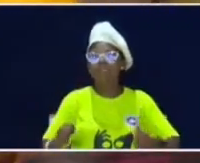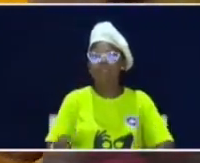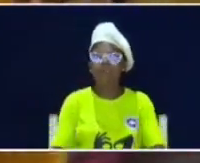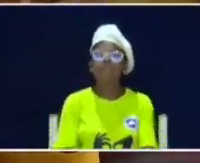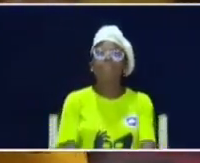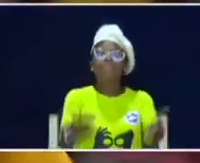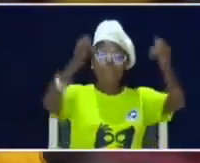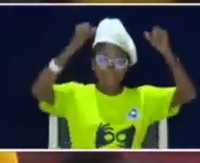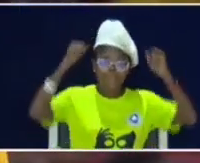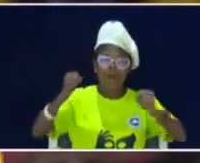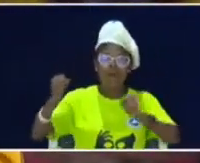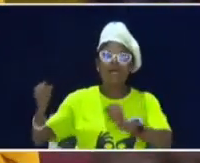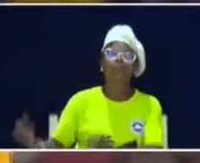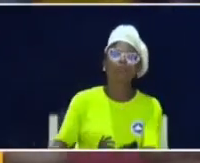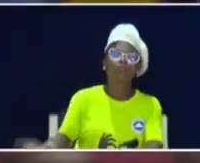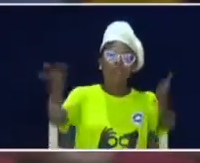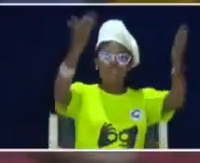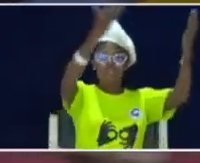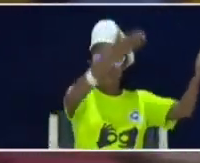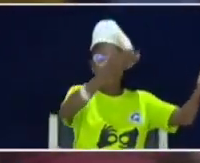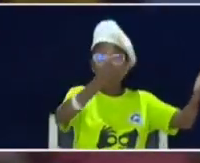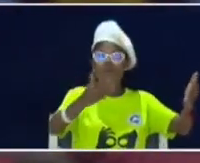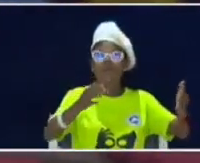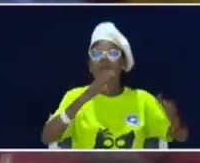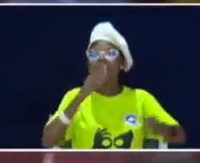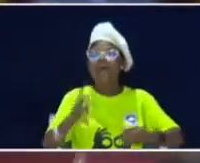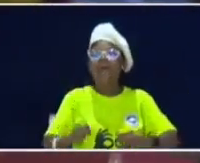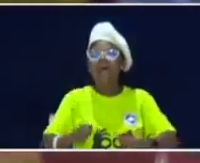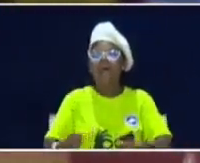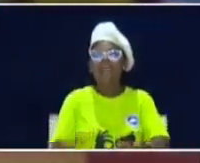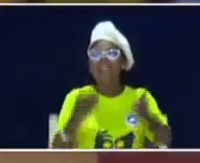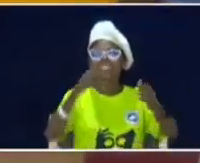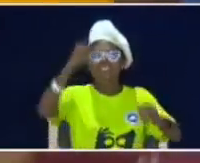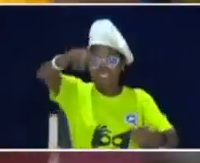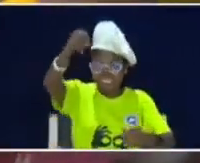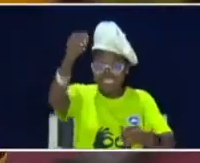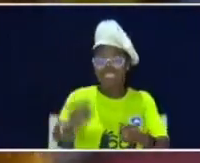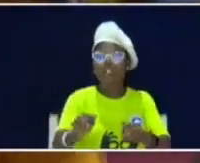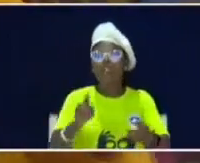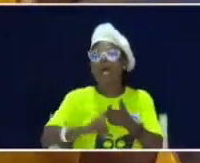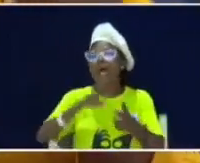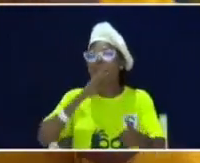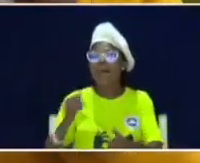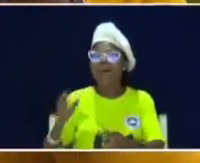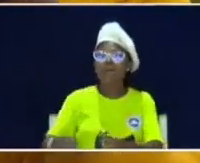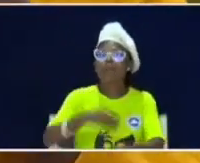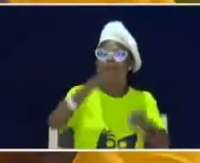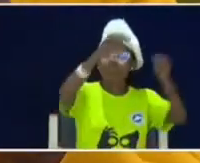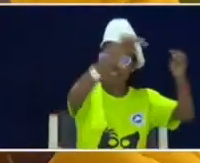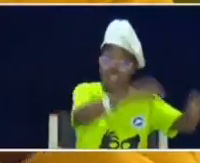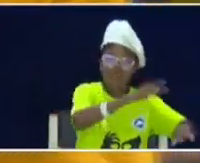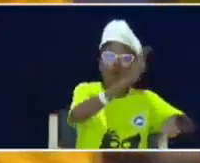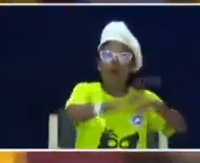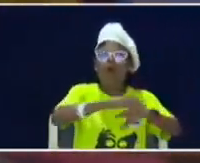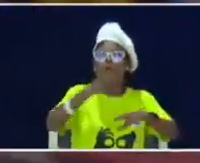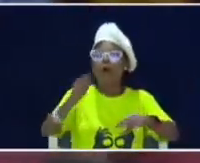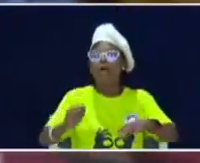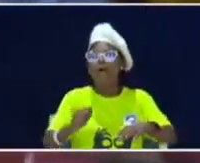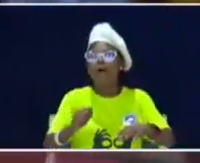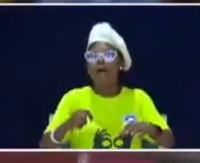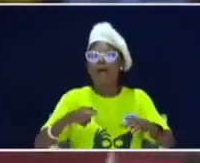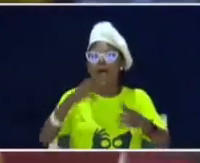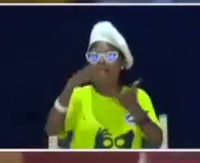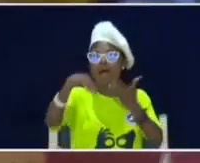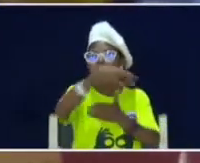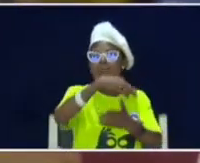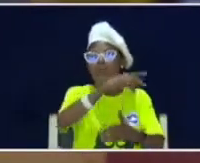poor out of the dust and raise the needy from the dunghill and set him up among princes.